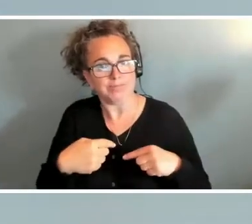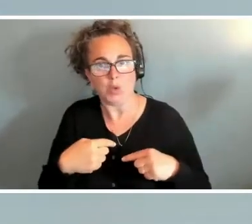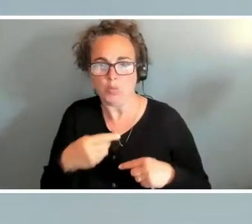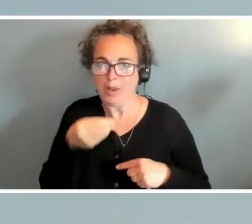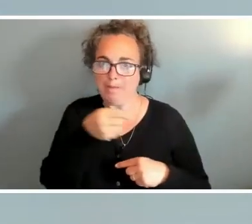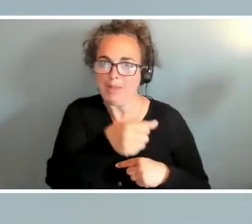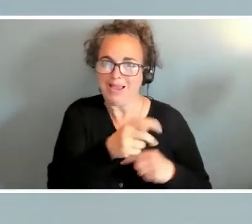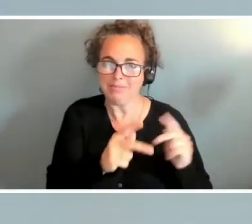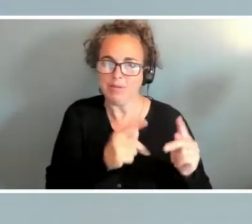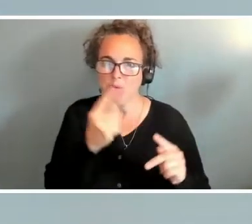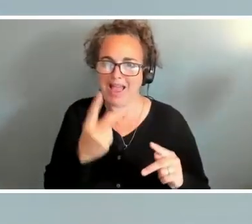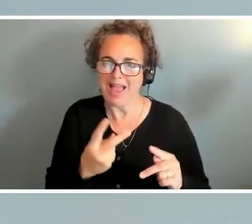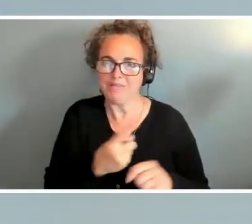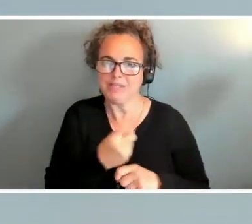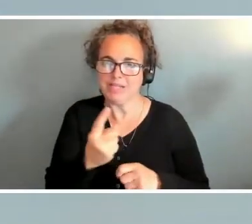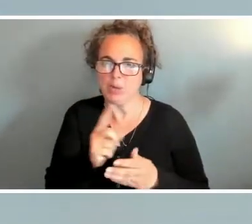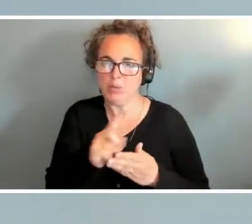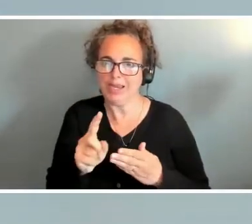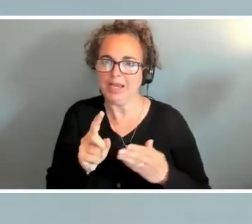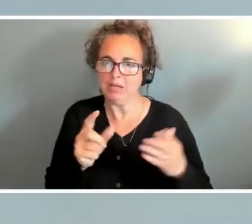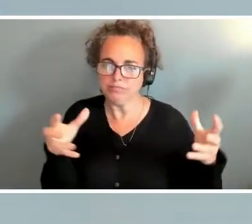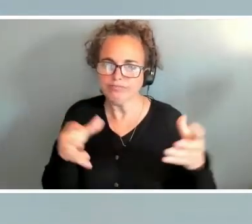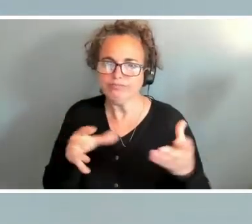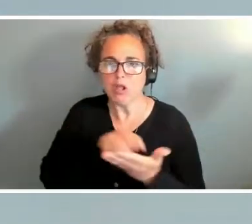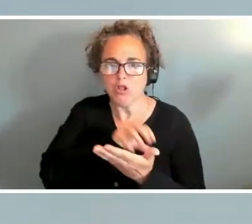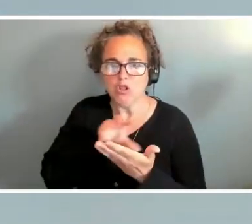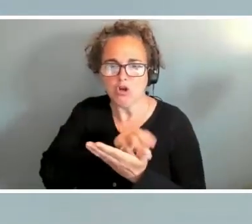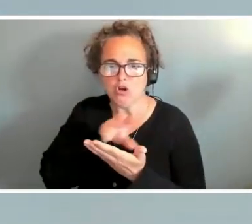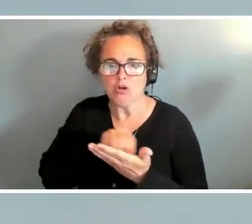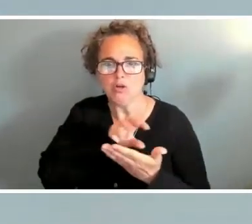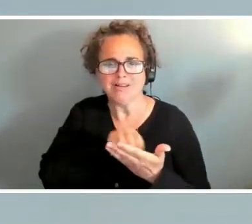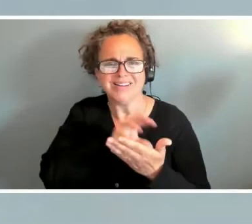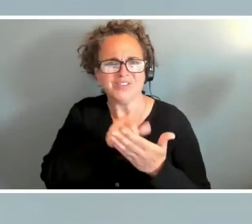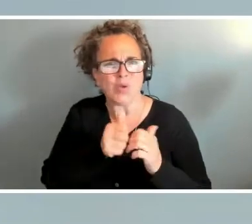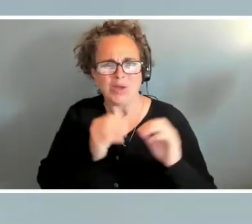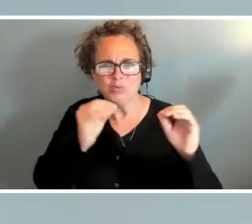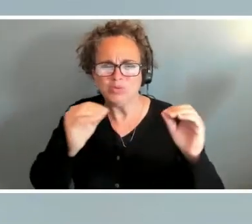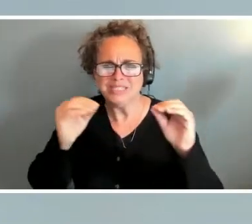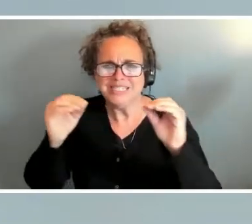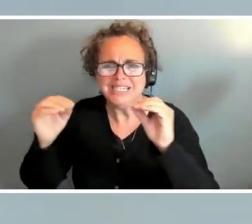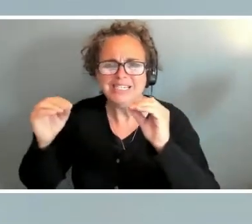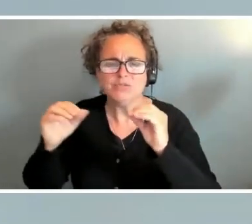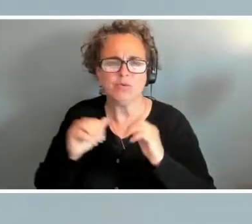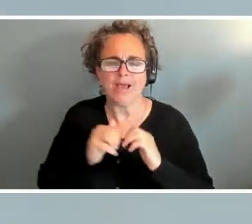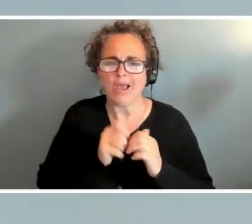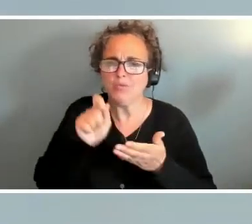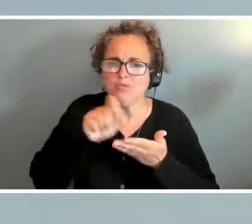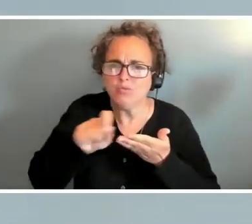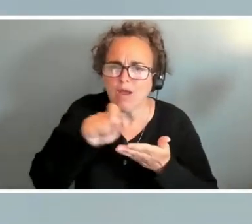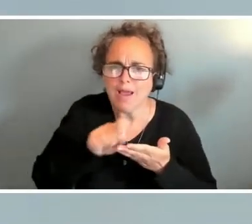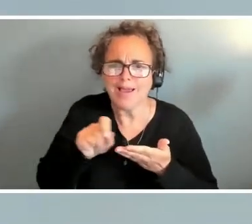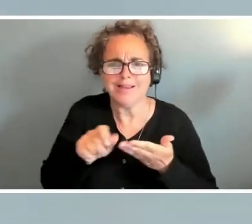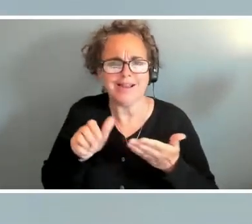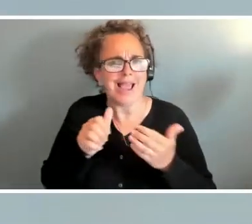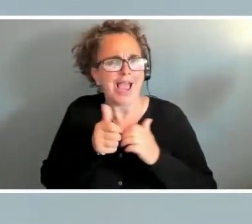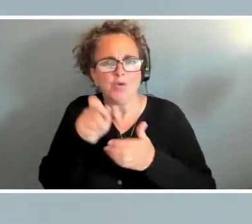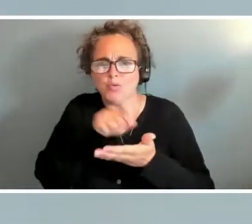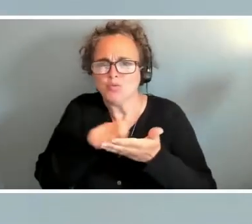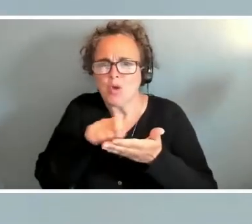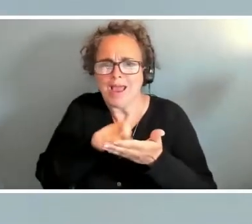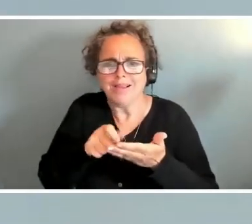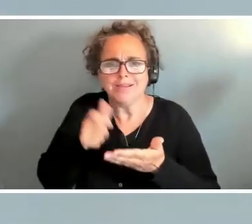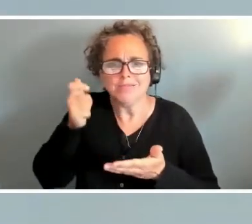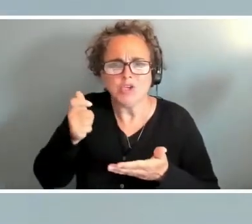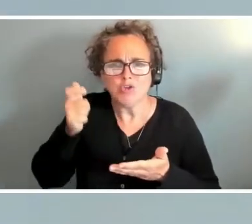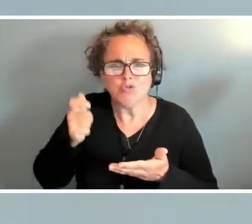half a day a week with us, learning skills of how to teach and how to write grants